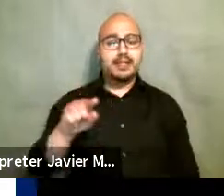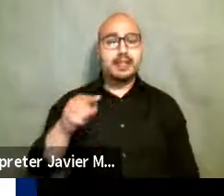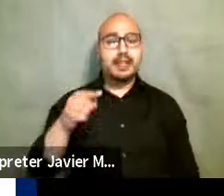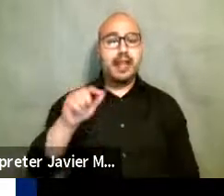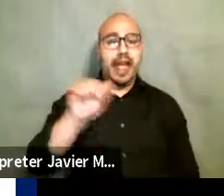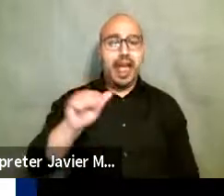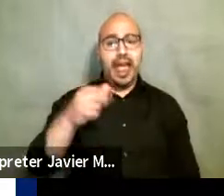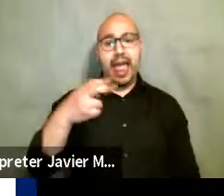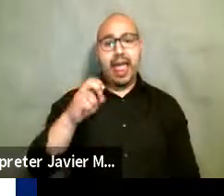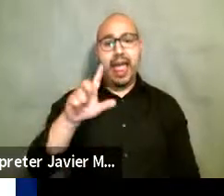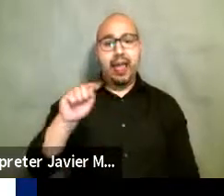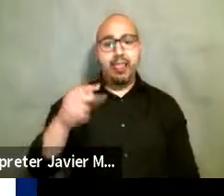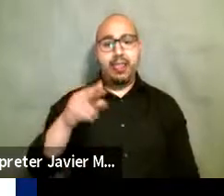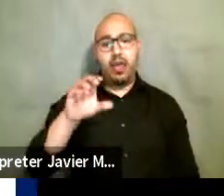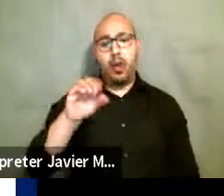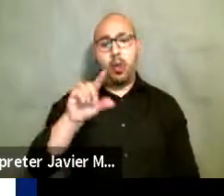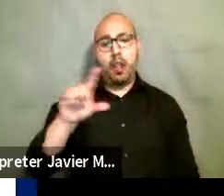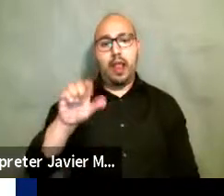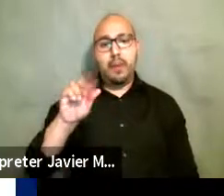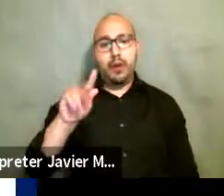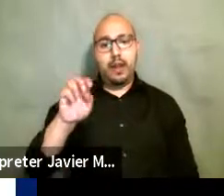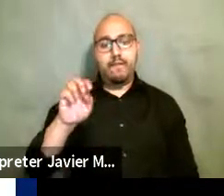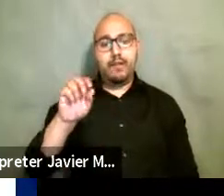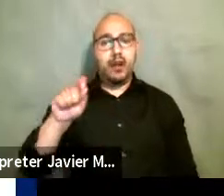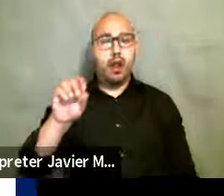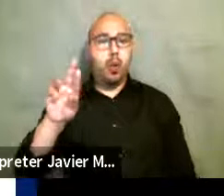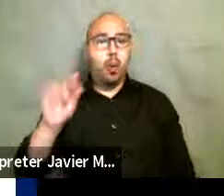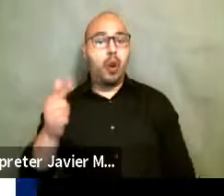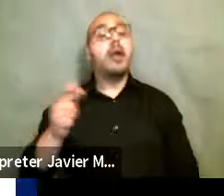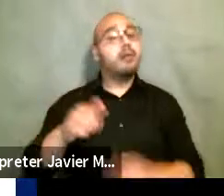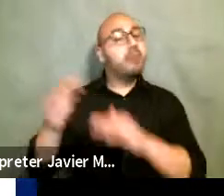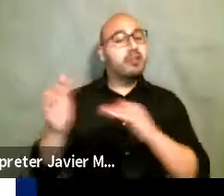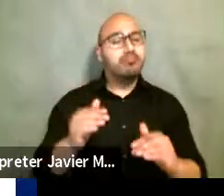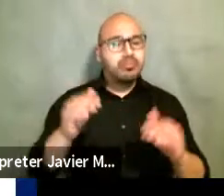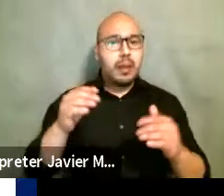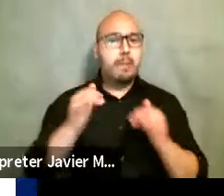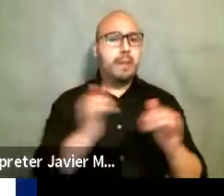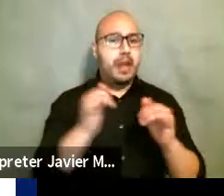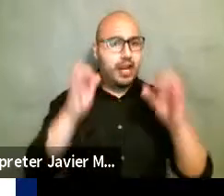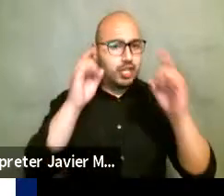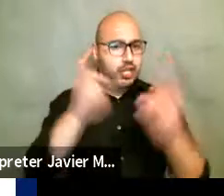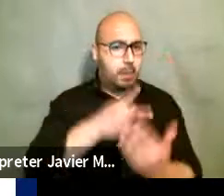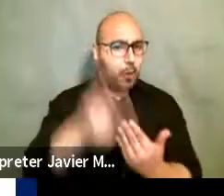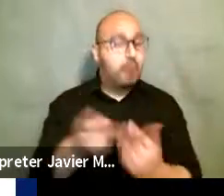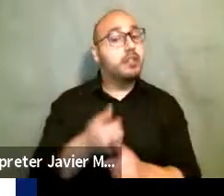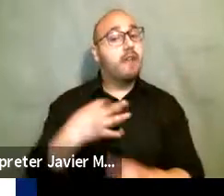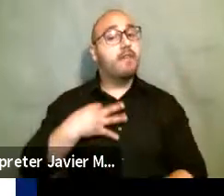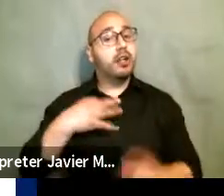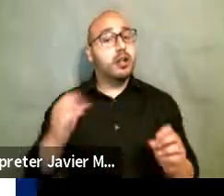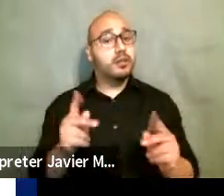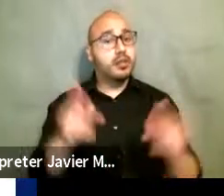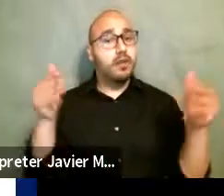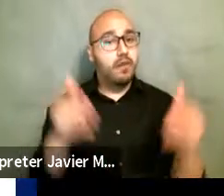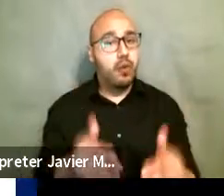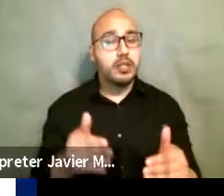glopez@healthcollaborative.org. A little bit more about the peer education program, though. It is a volunteer opportunity that focuses